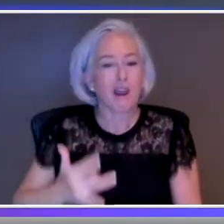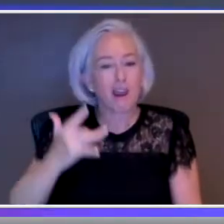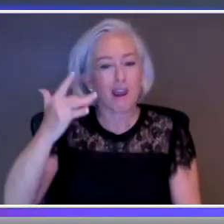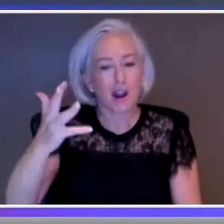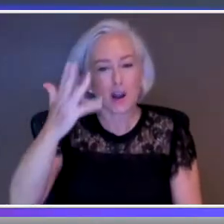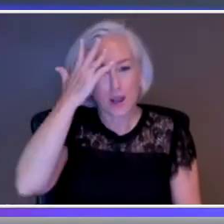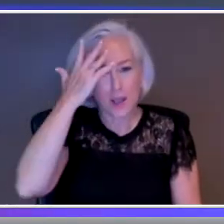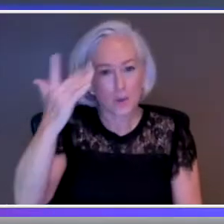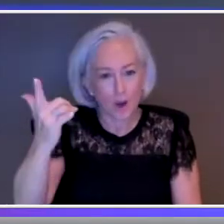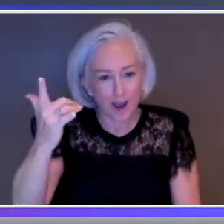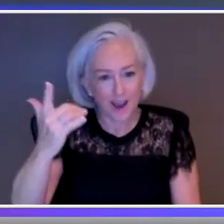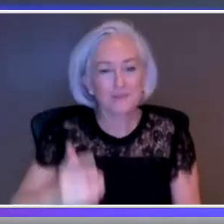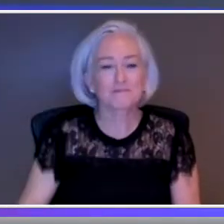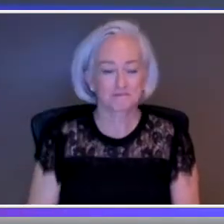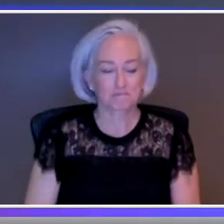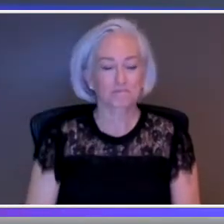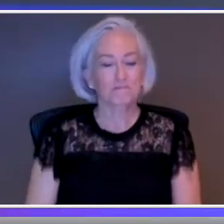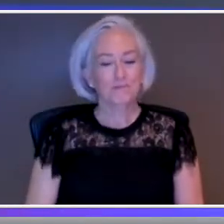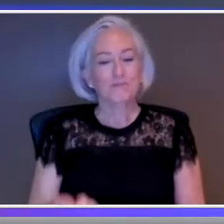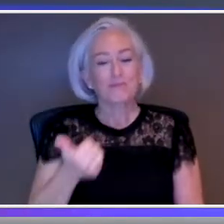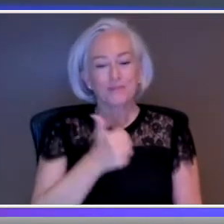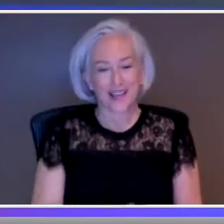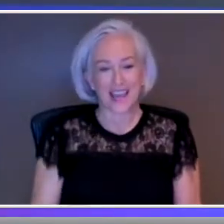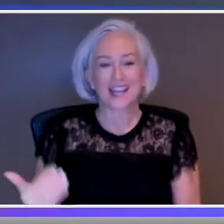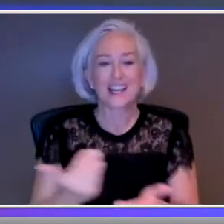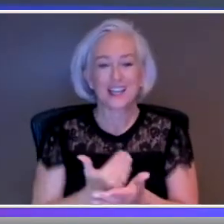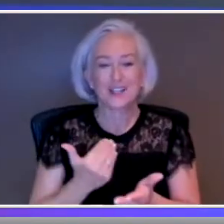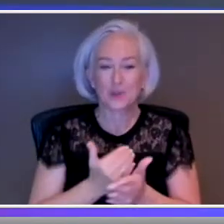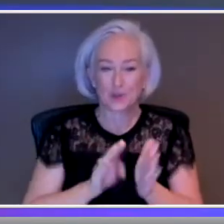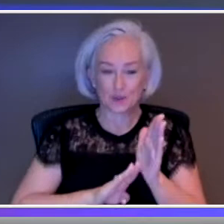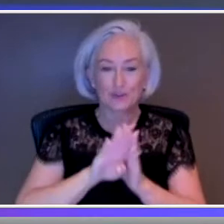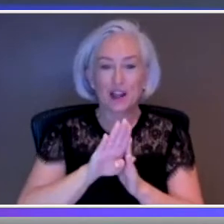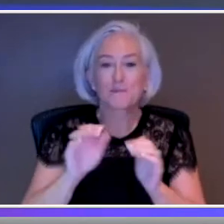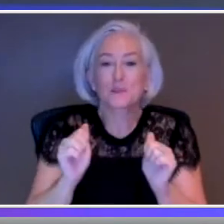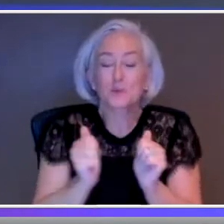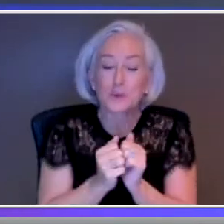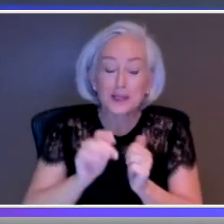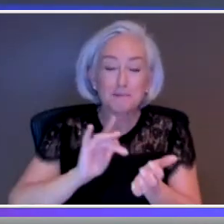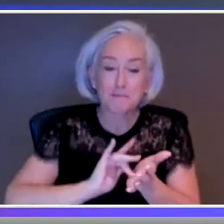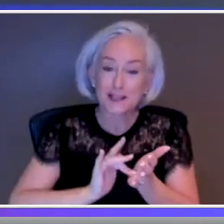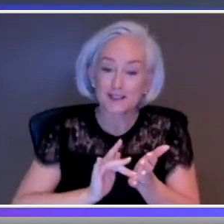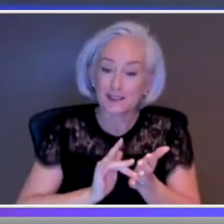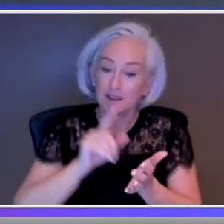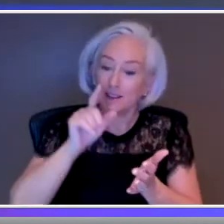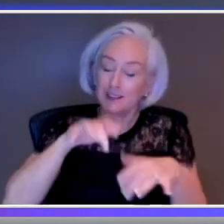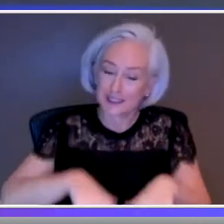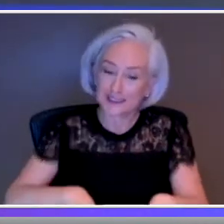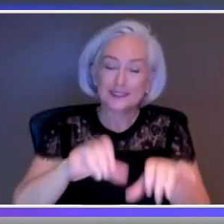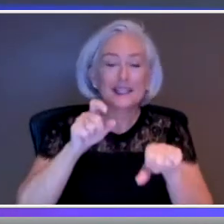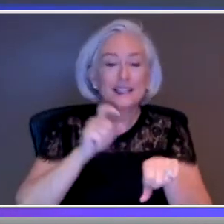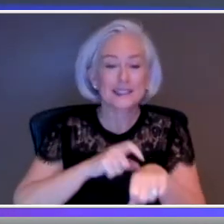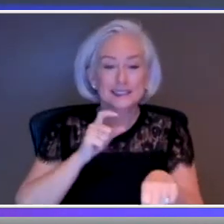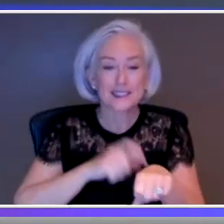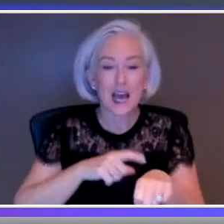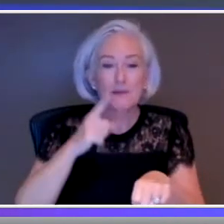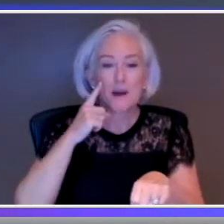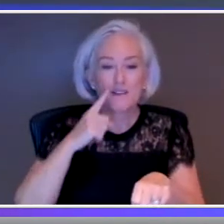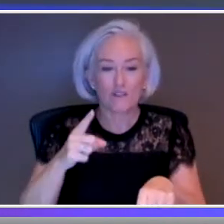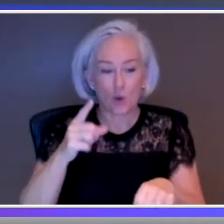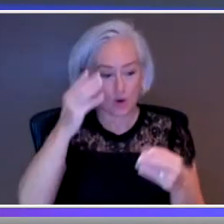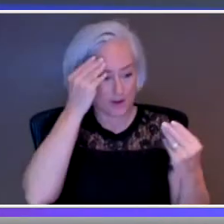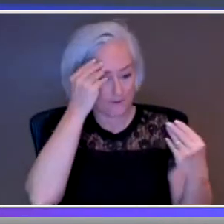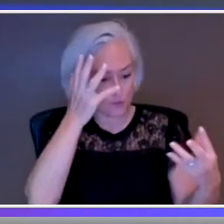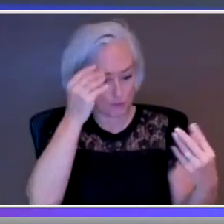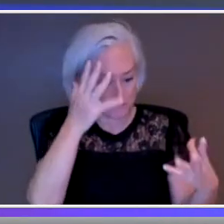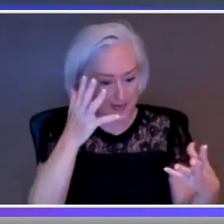with any other new developments in medicine, it just takes time for sort of the literature and for us to figure things out and